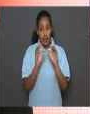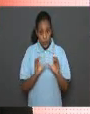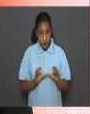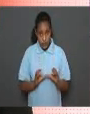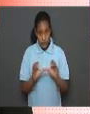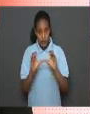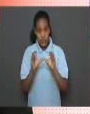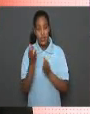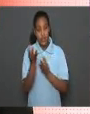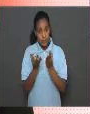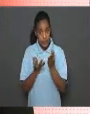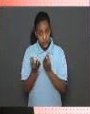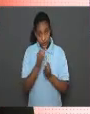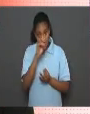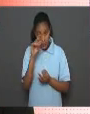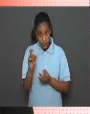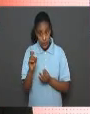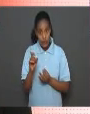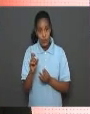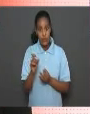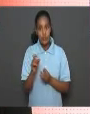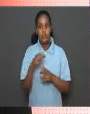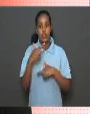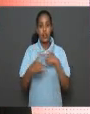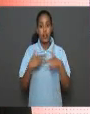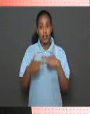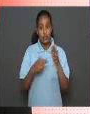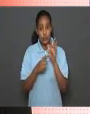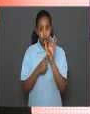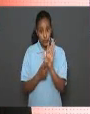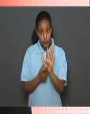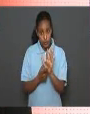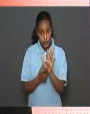constant expression for the reaction shown?